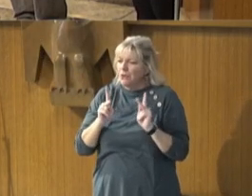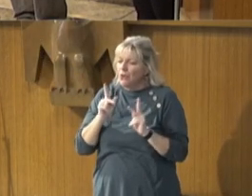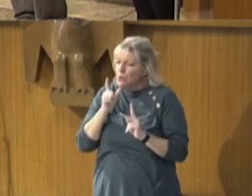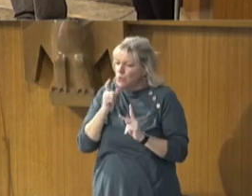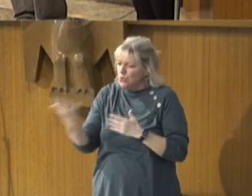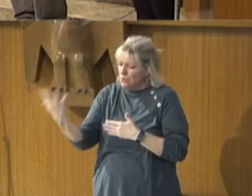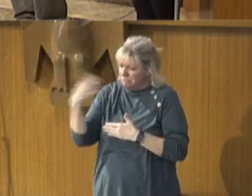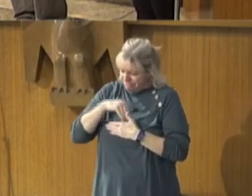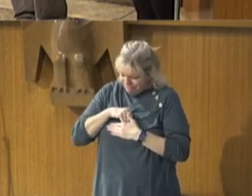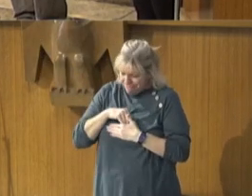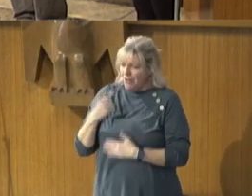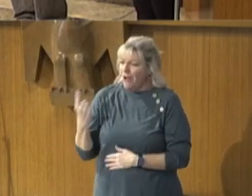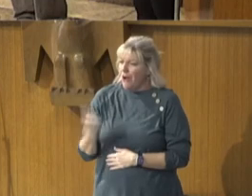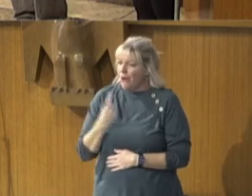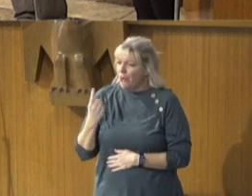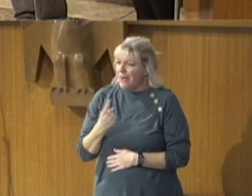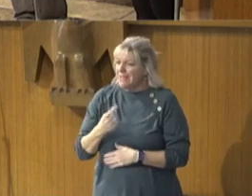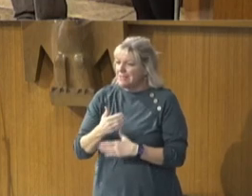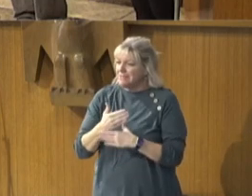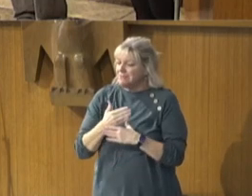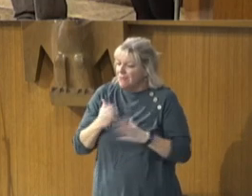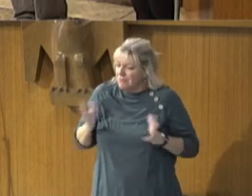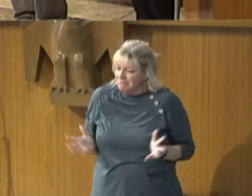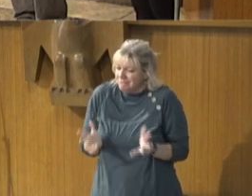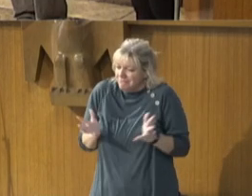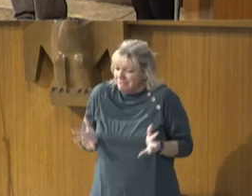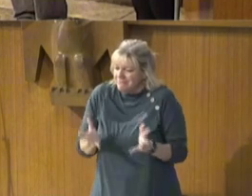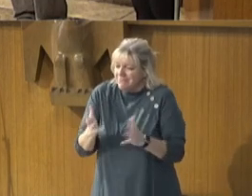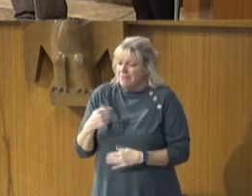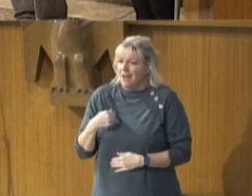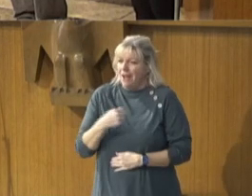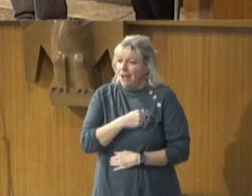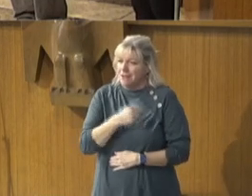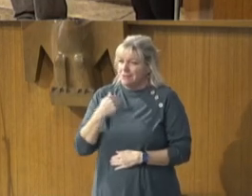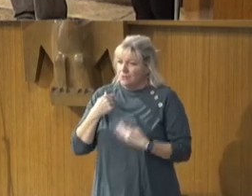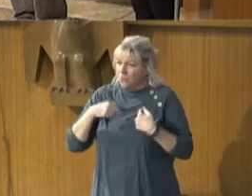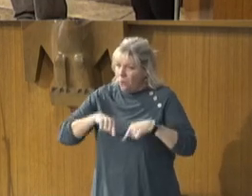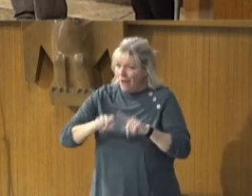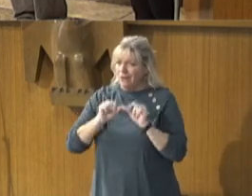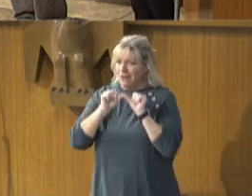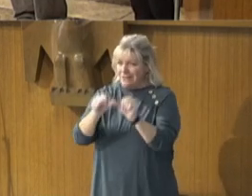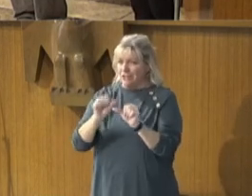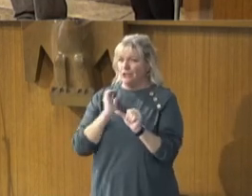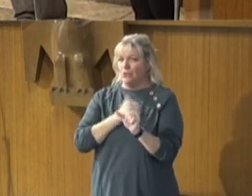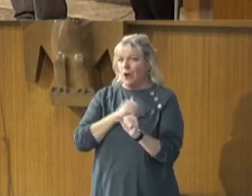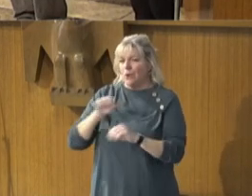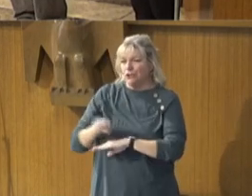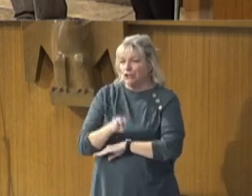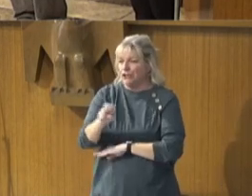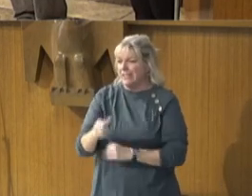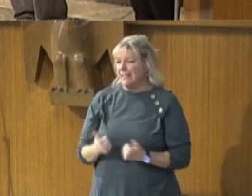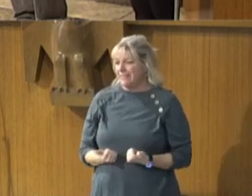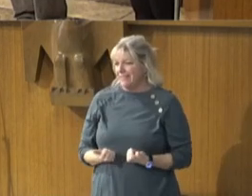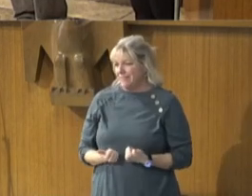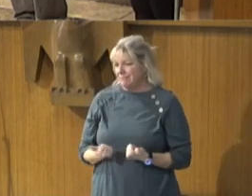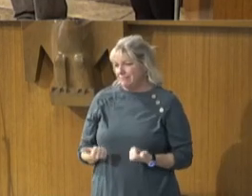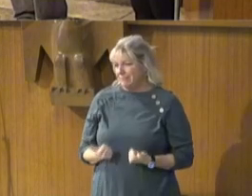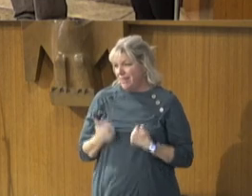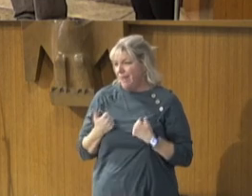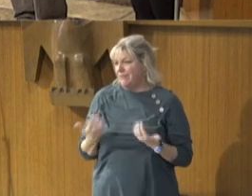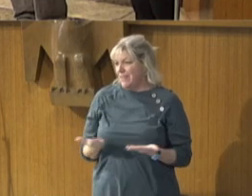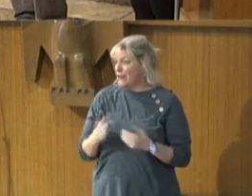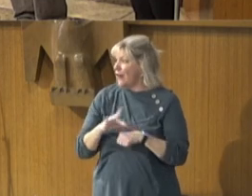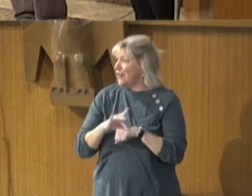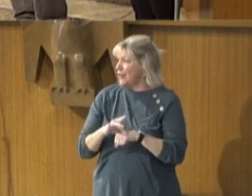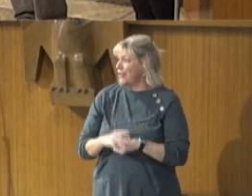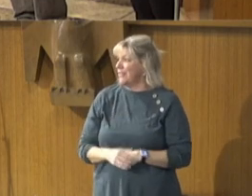this moment, cheering us on as we continue our own journeys here on earth. So thank you to our bells for